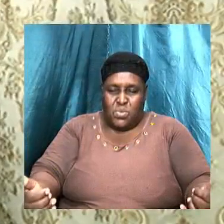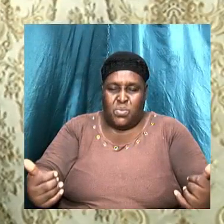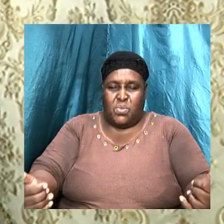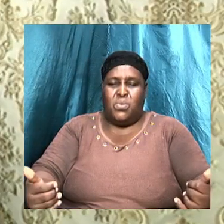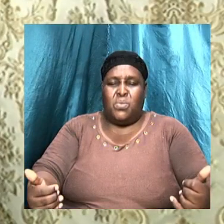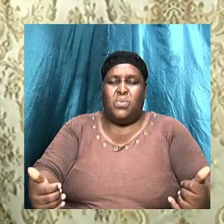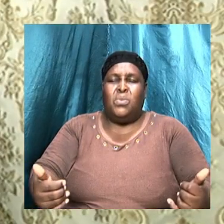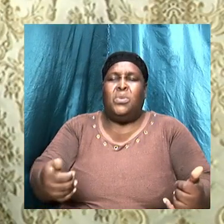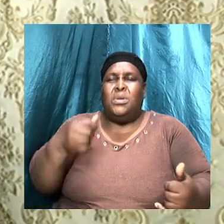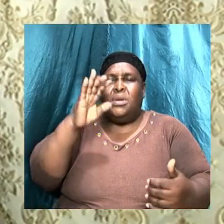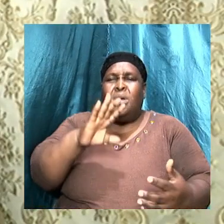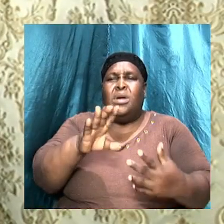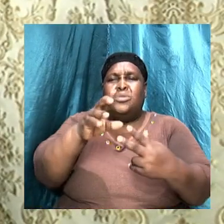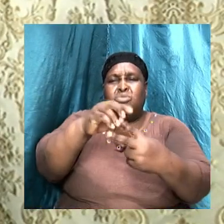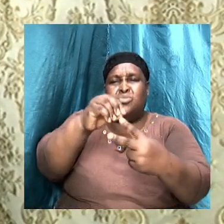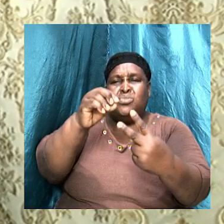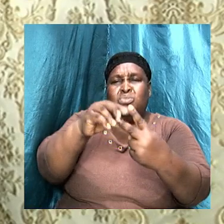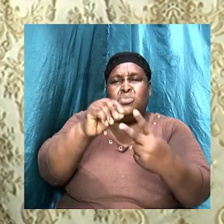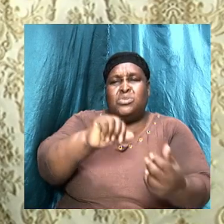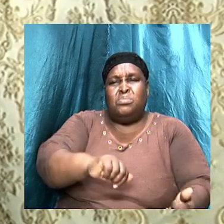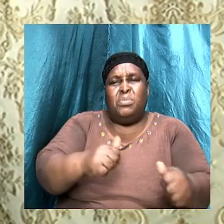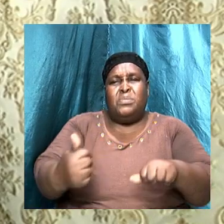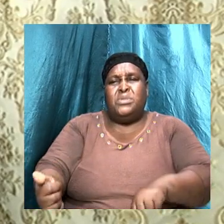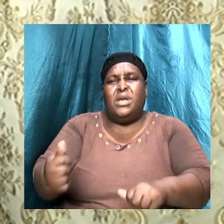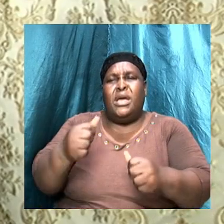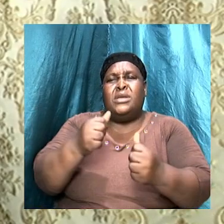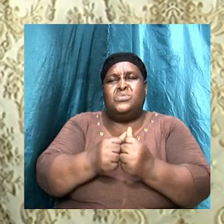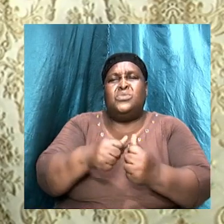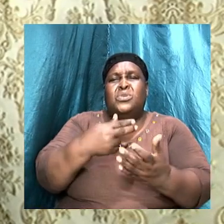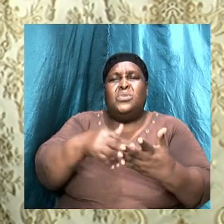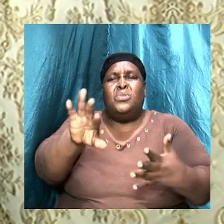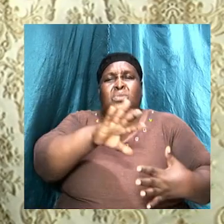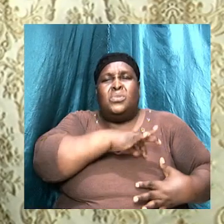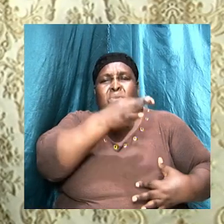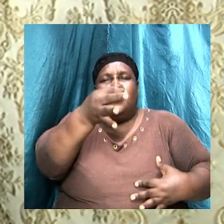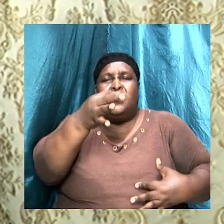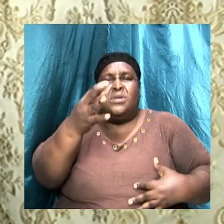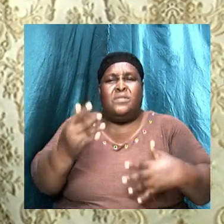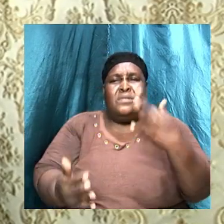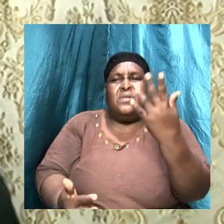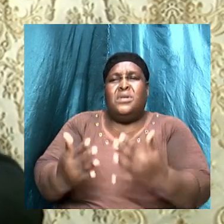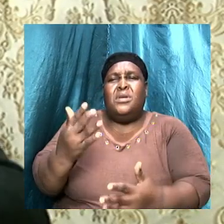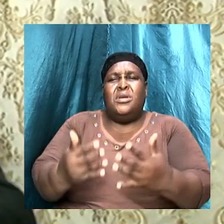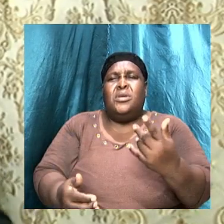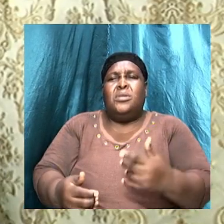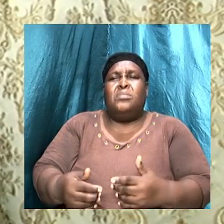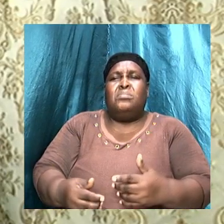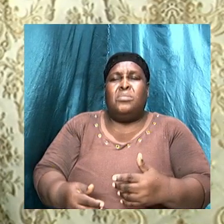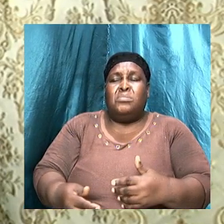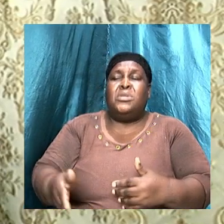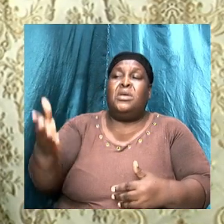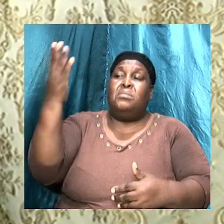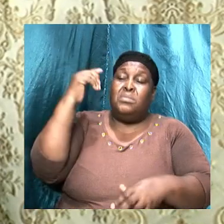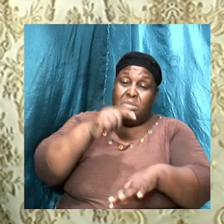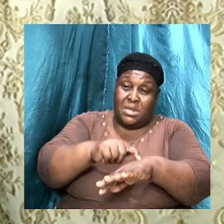God chose to baptize men with the Holy Ghost and with fire. But before now,